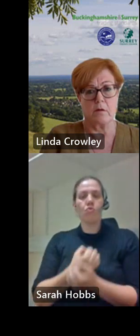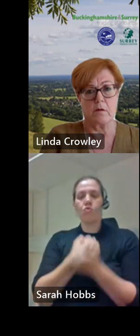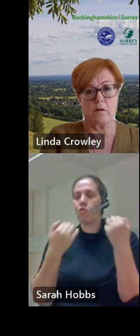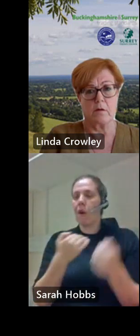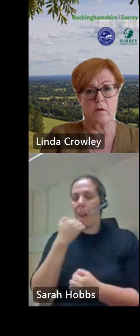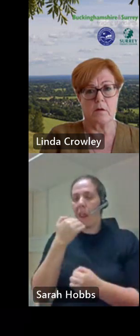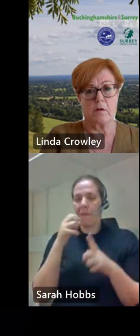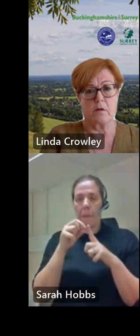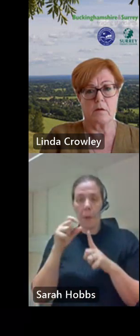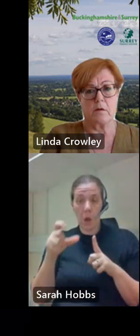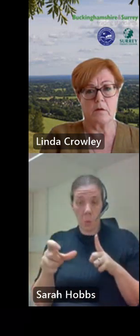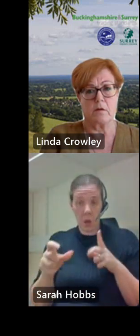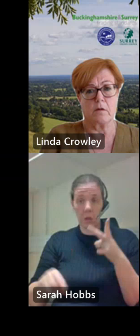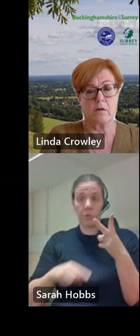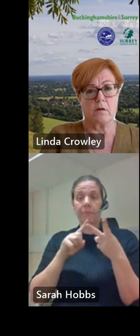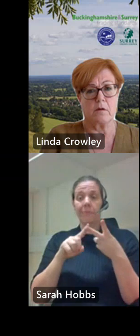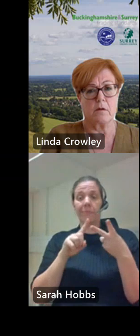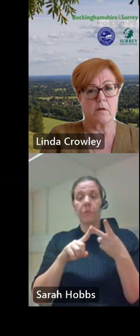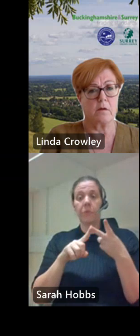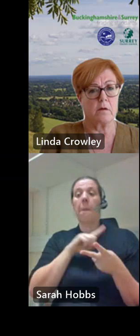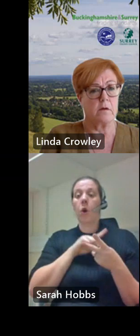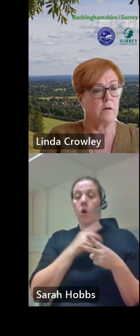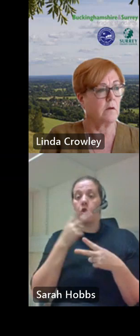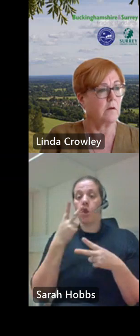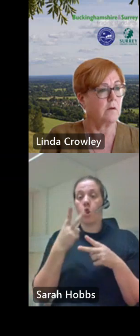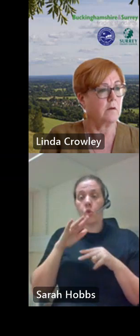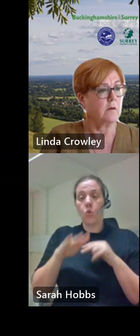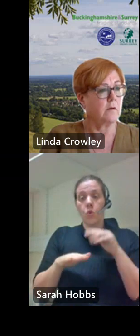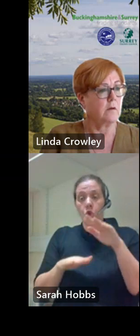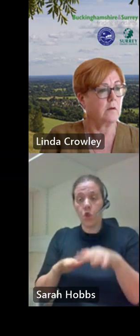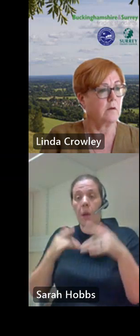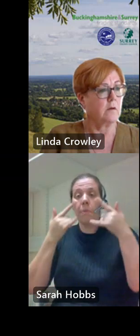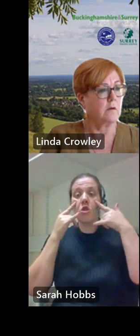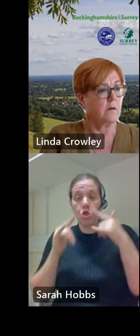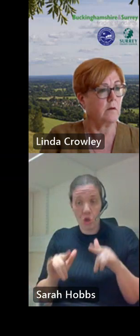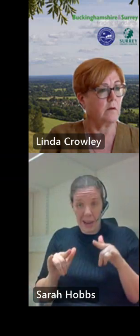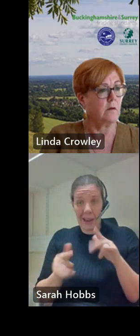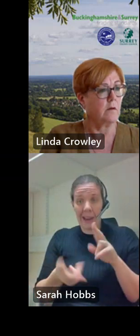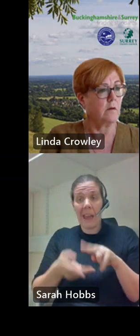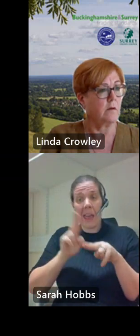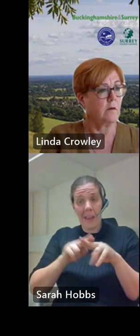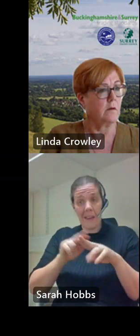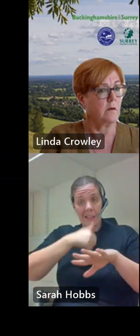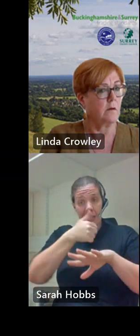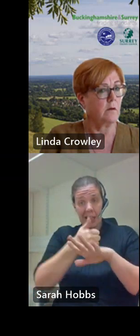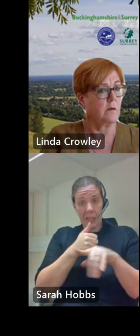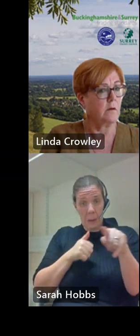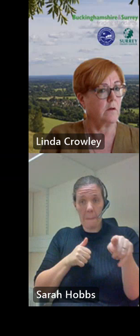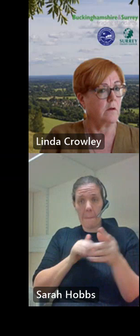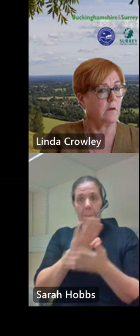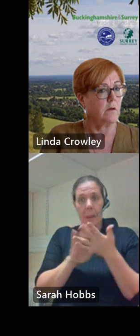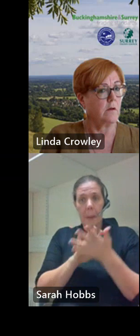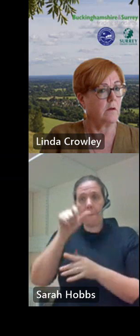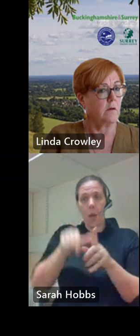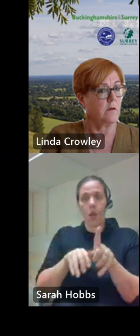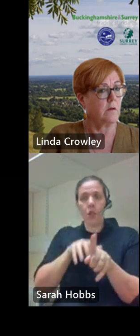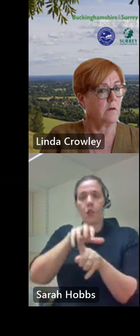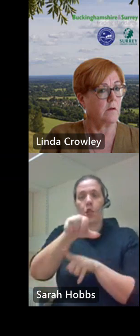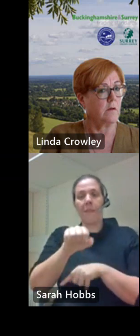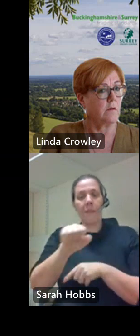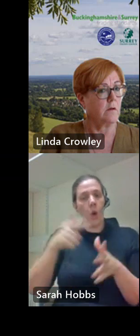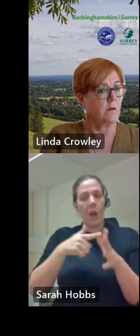password. Secondly, because they didn't have two-step verification on. Had those been in place, the likelihood of someone accessing the